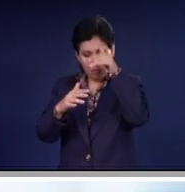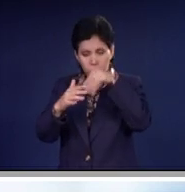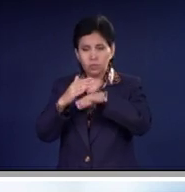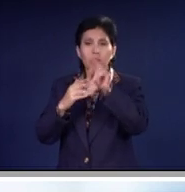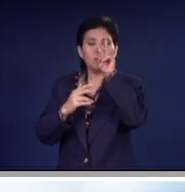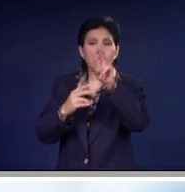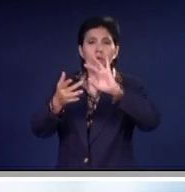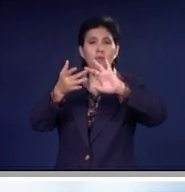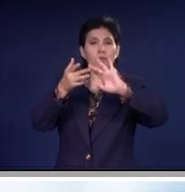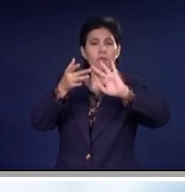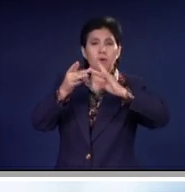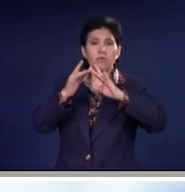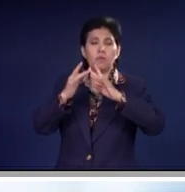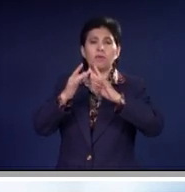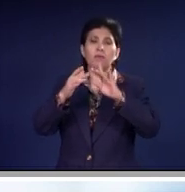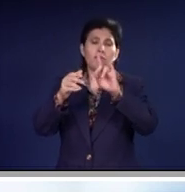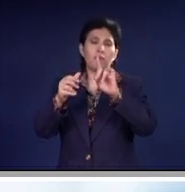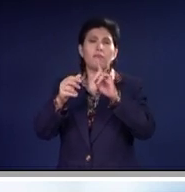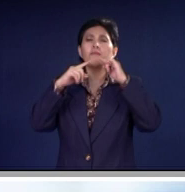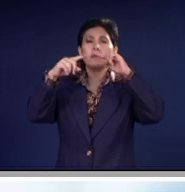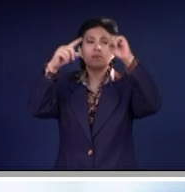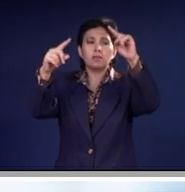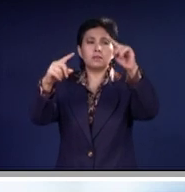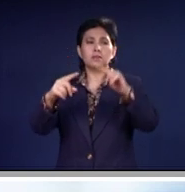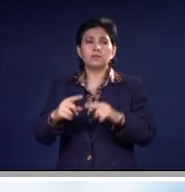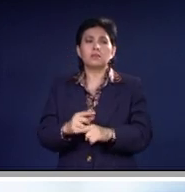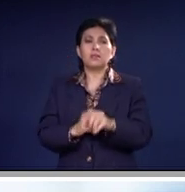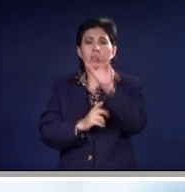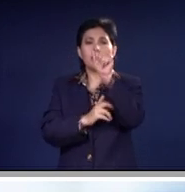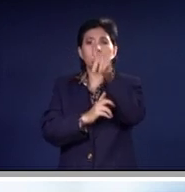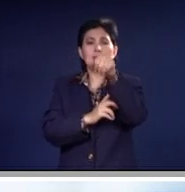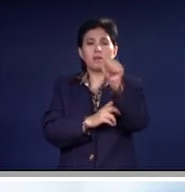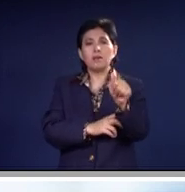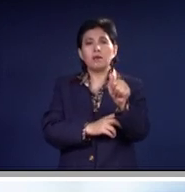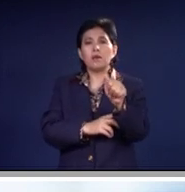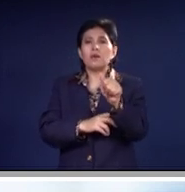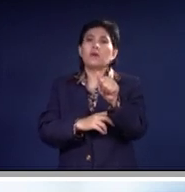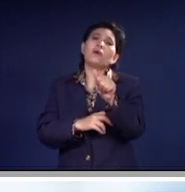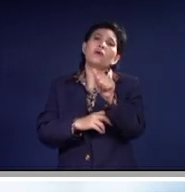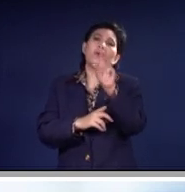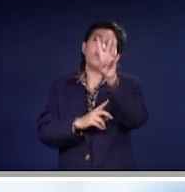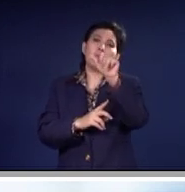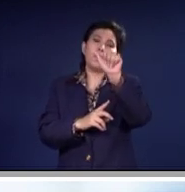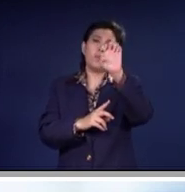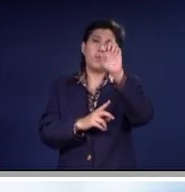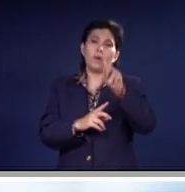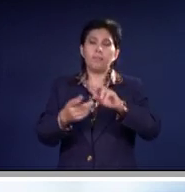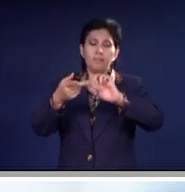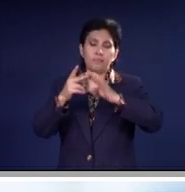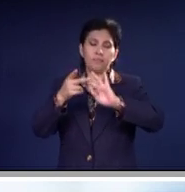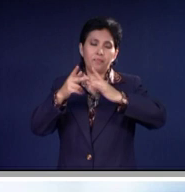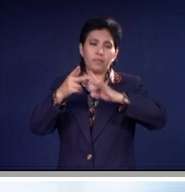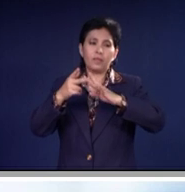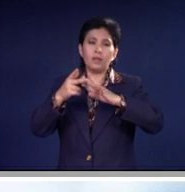of the famous websites is the APA website. Okay, your assignment should